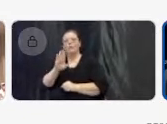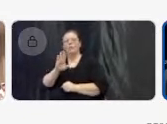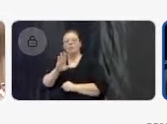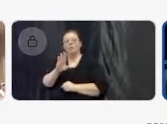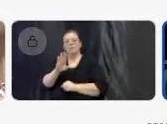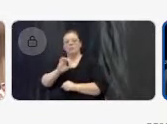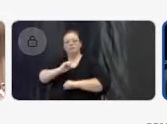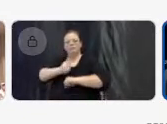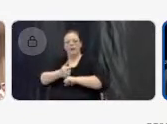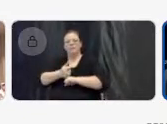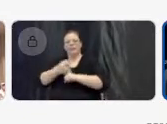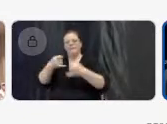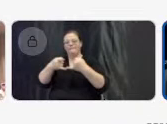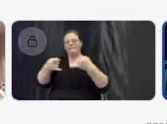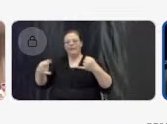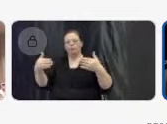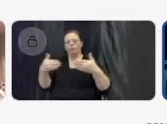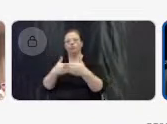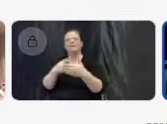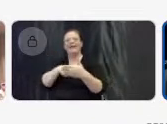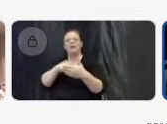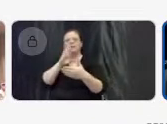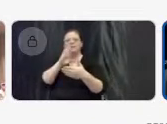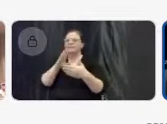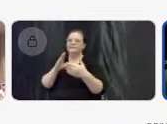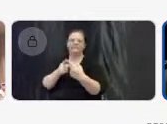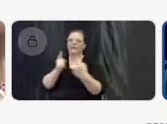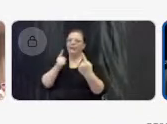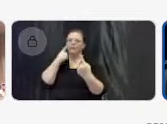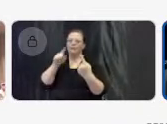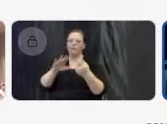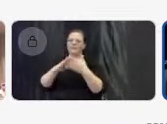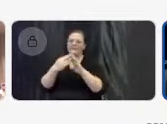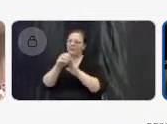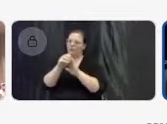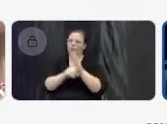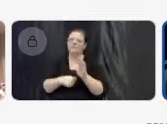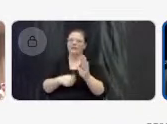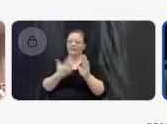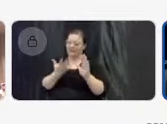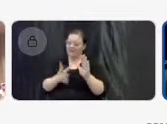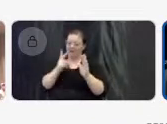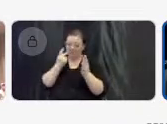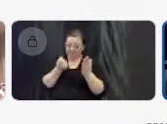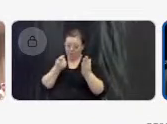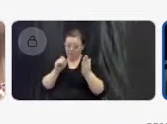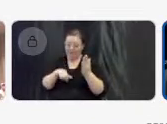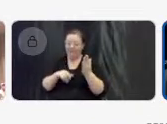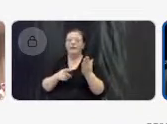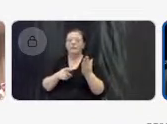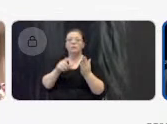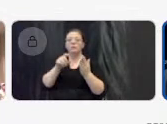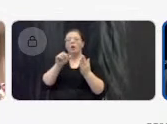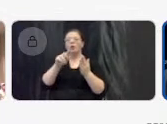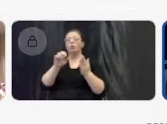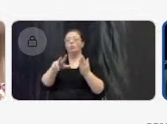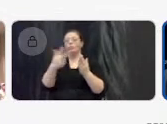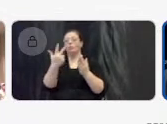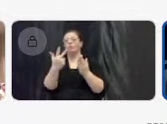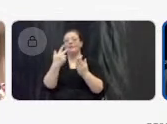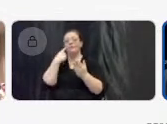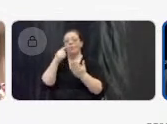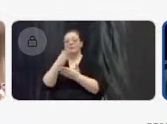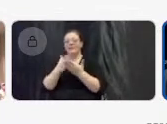a boundary street in violation of the city's ordinances, as I see it. Article 3, Division 2 Streets,